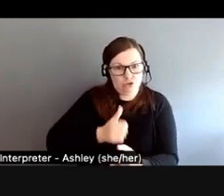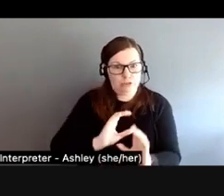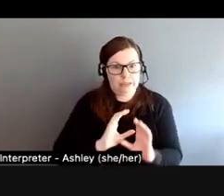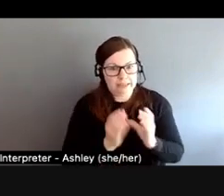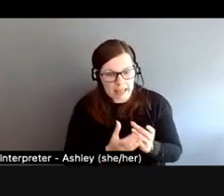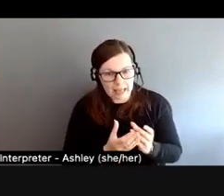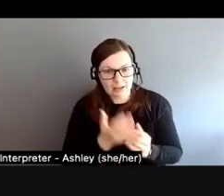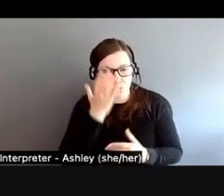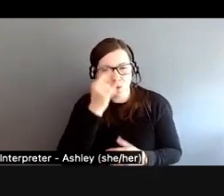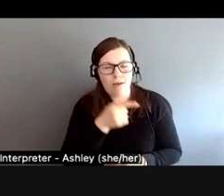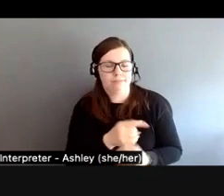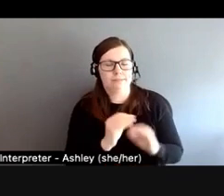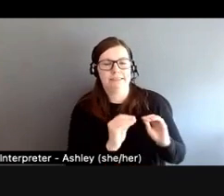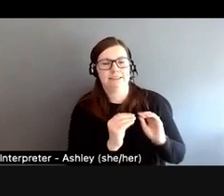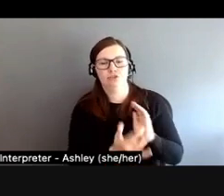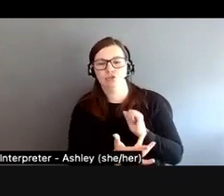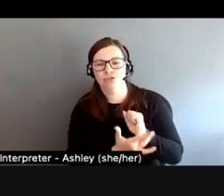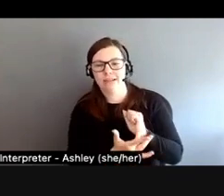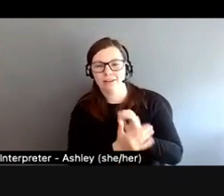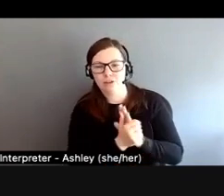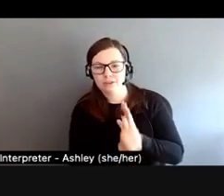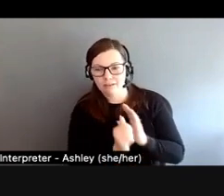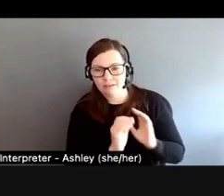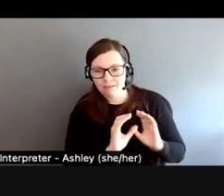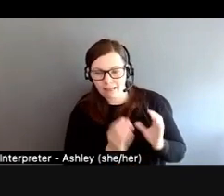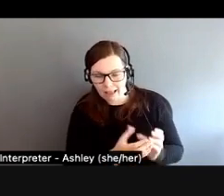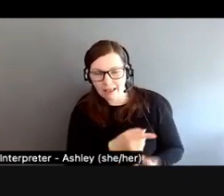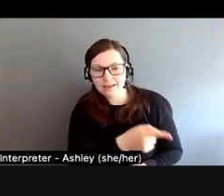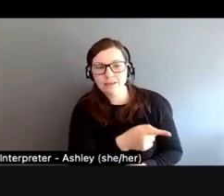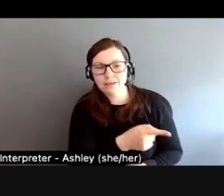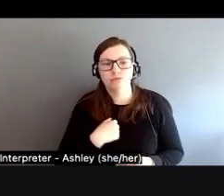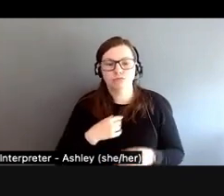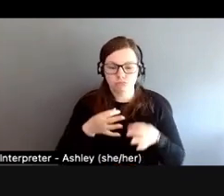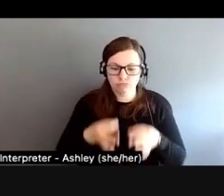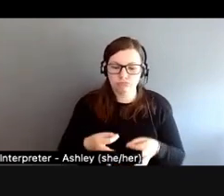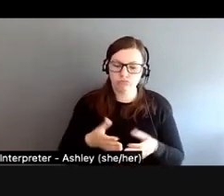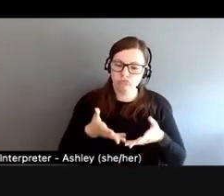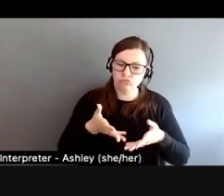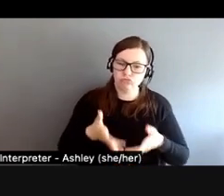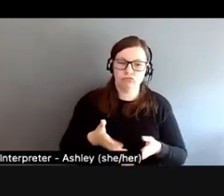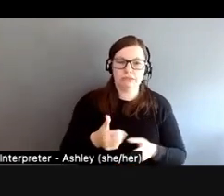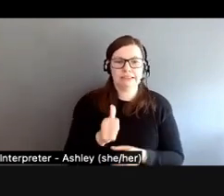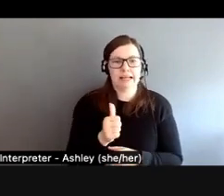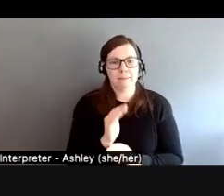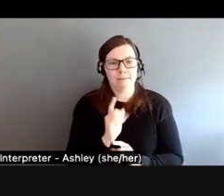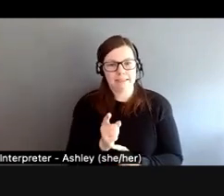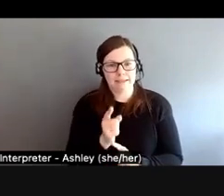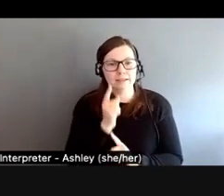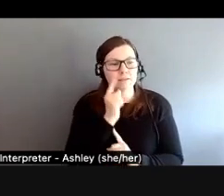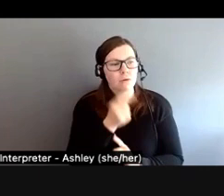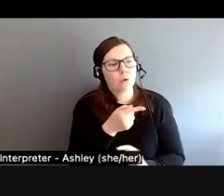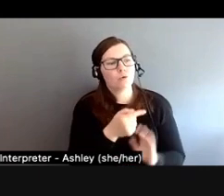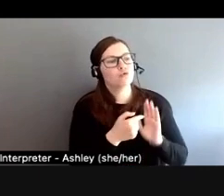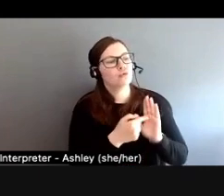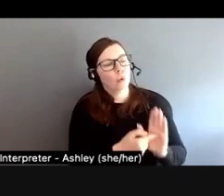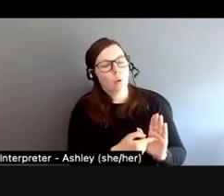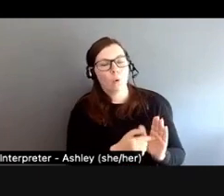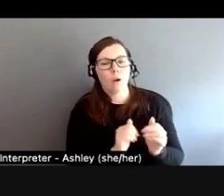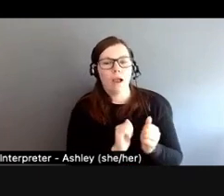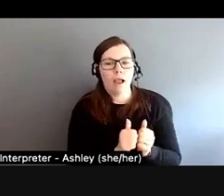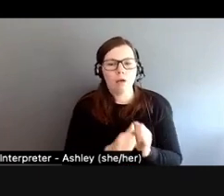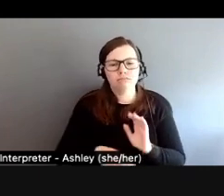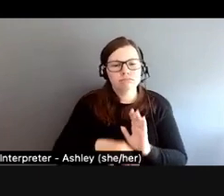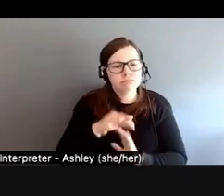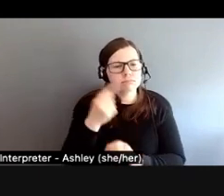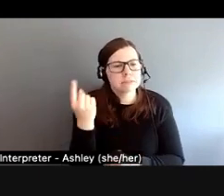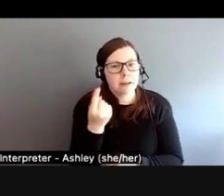class and help our learner to navigate and find the YouTube. We help